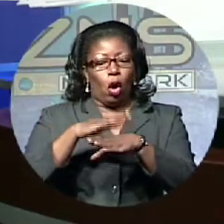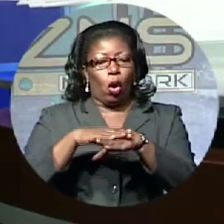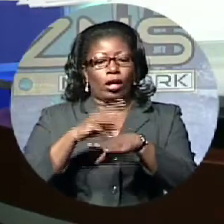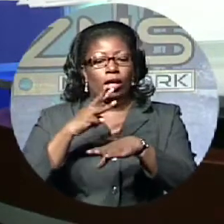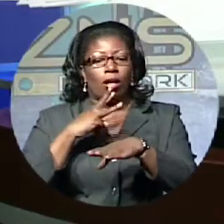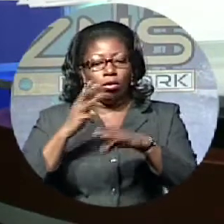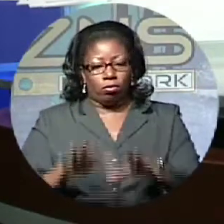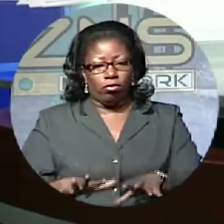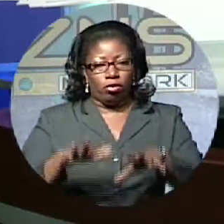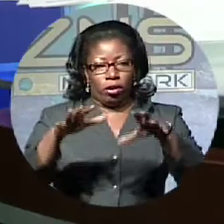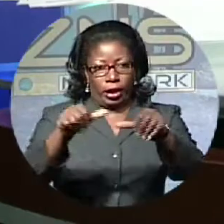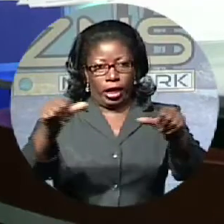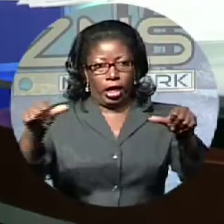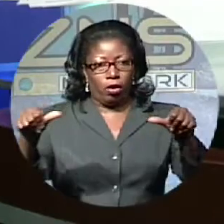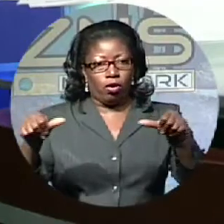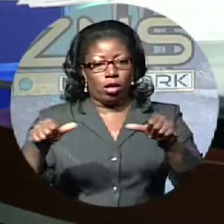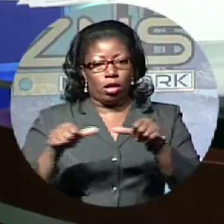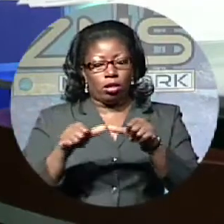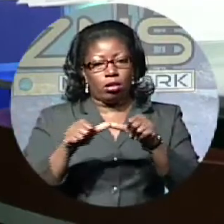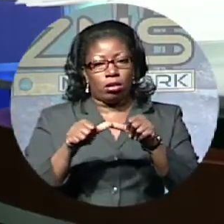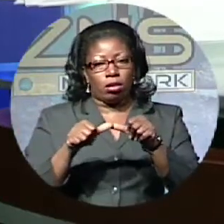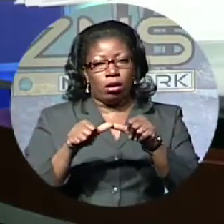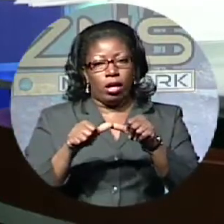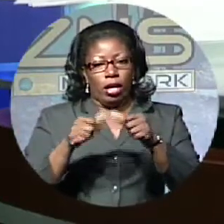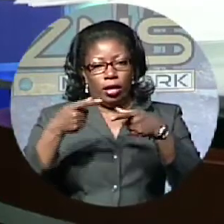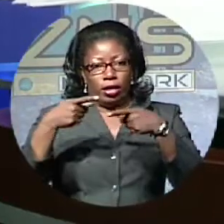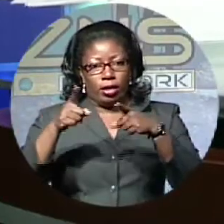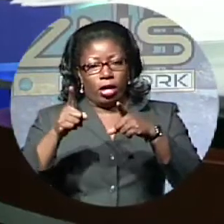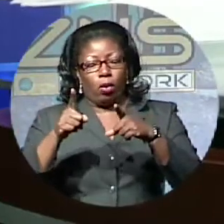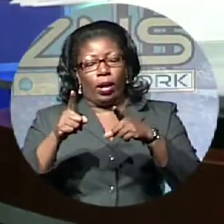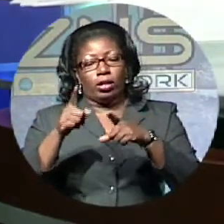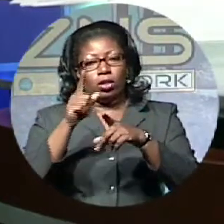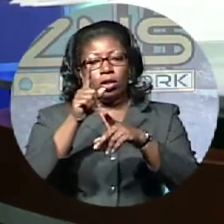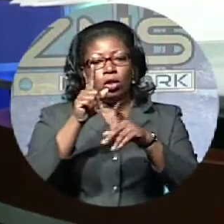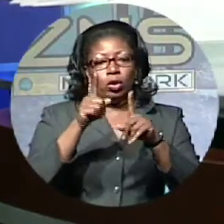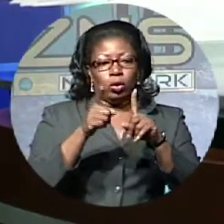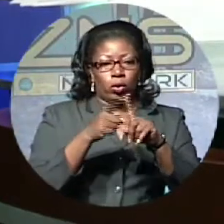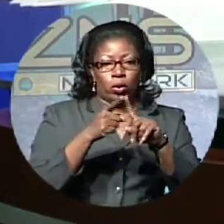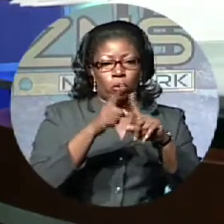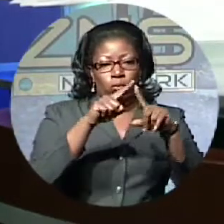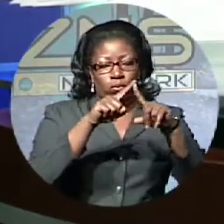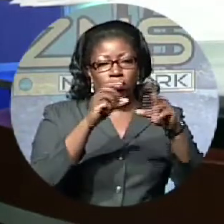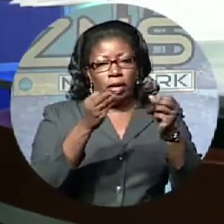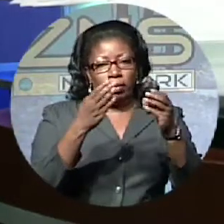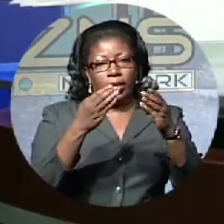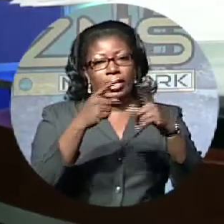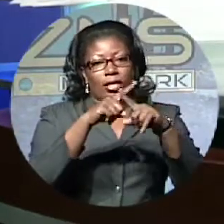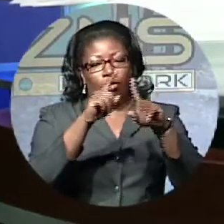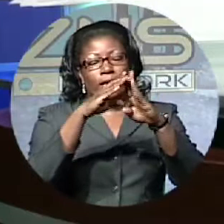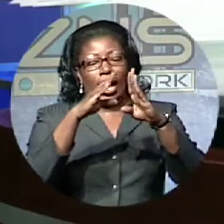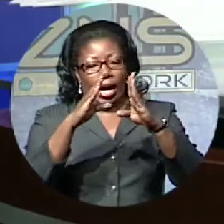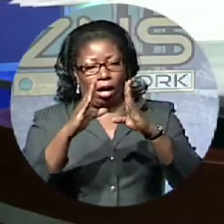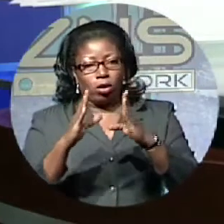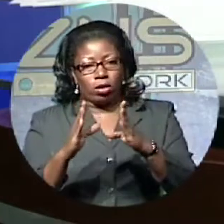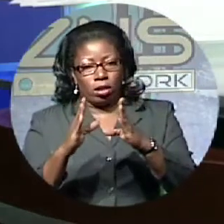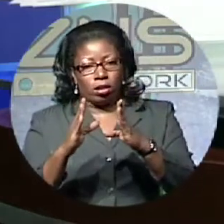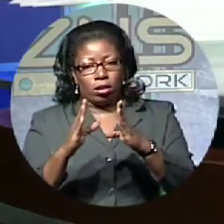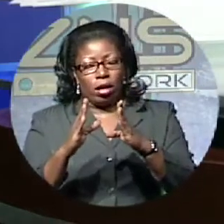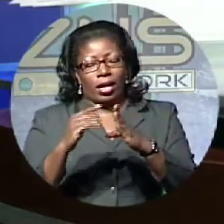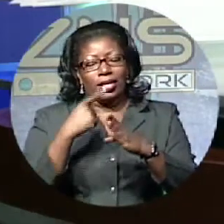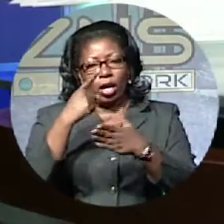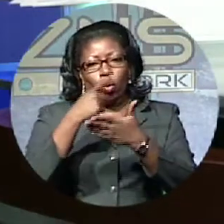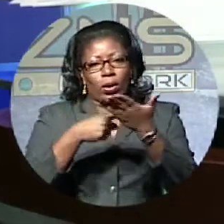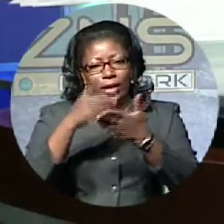areas of New Providence. Today, NEMA conducted door-to-door visits in the Eastern District, and based on what they find, suggestions will be forwarded on